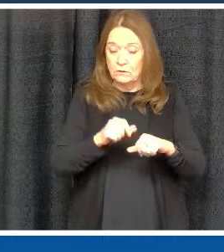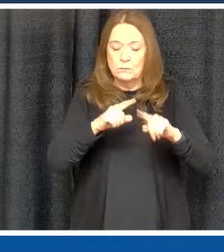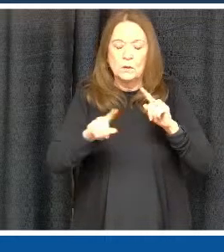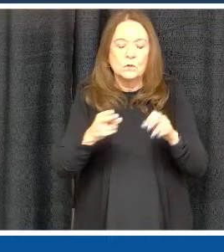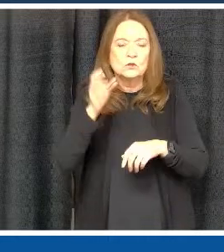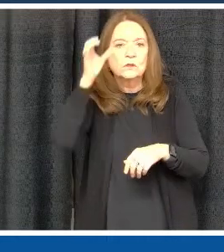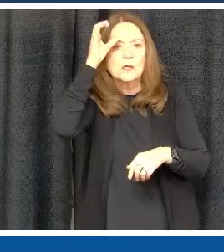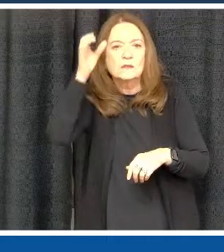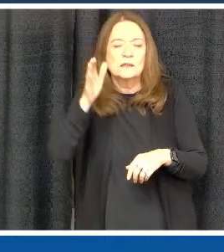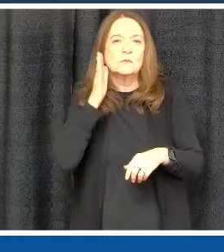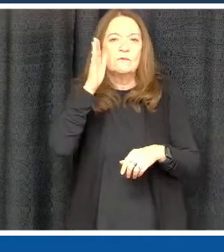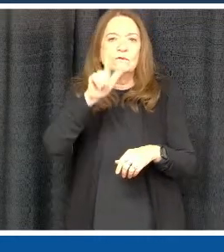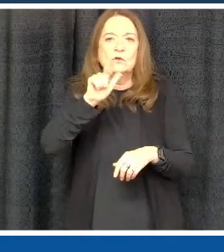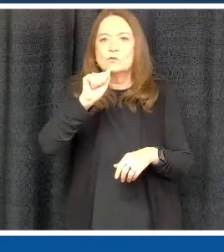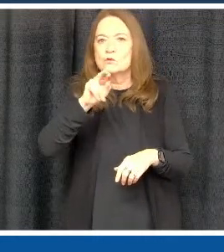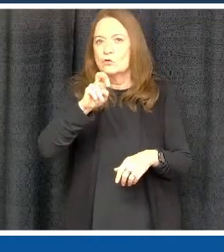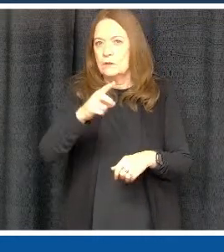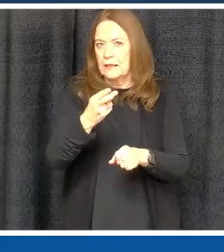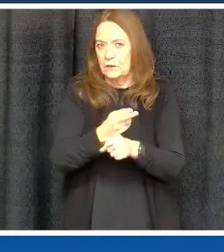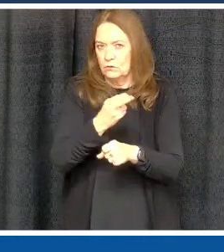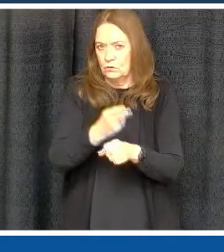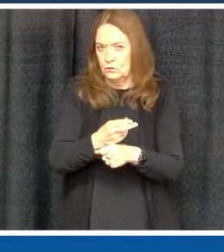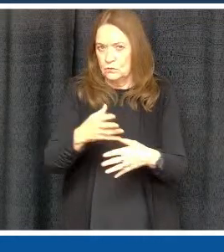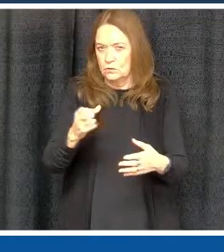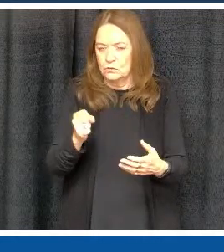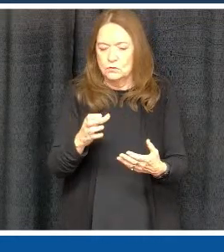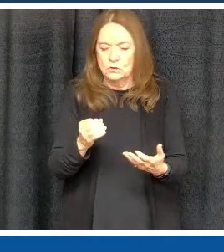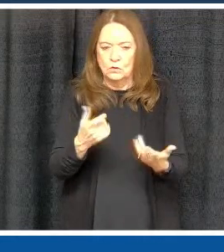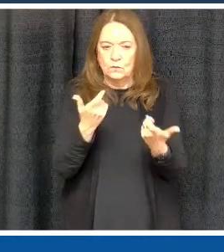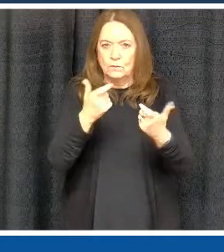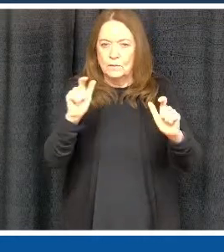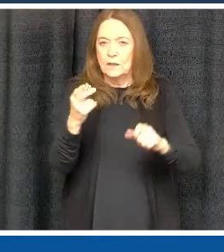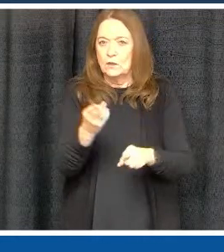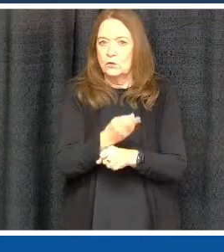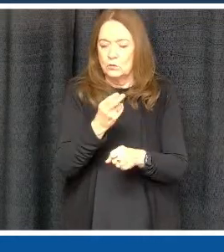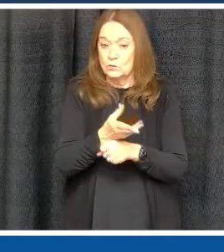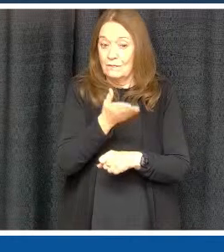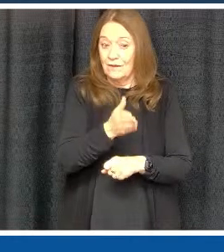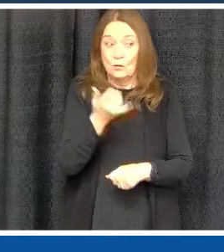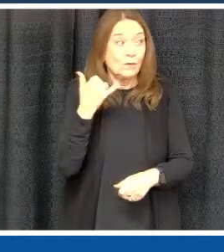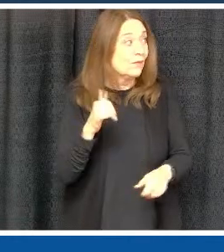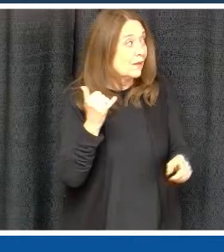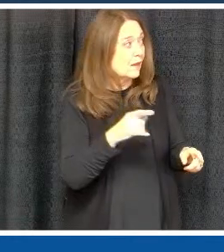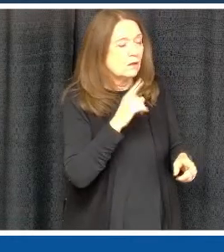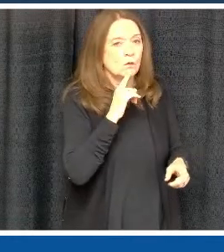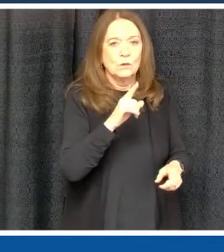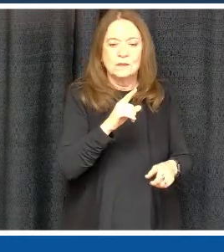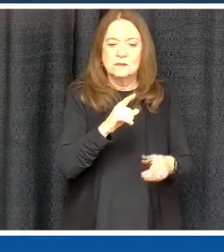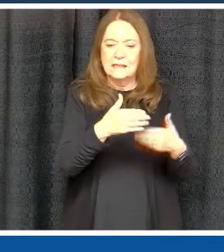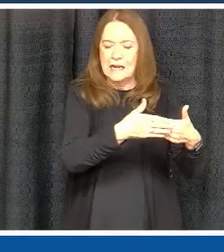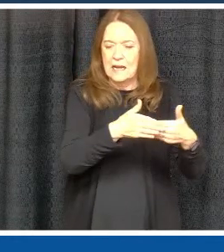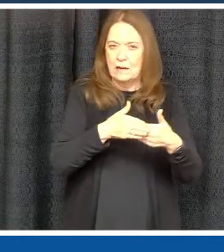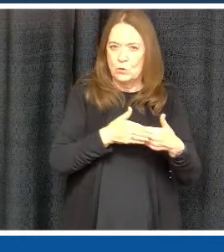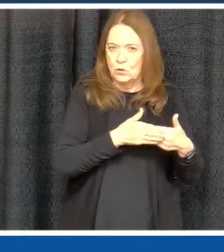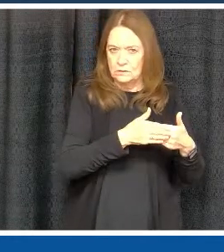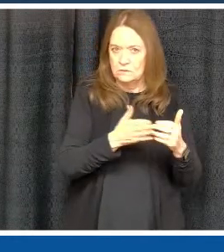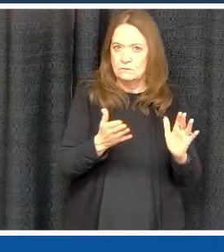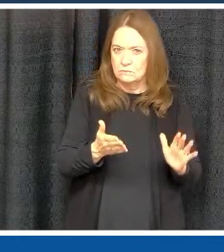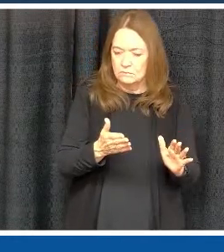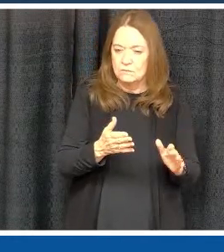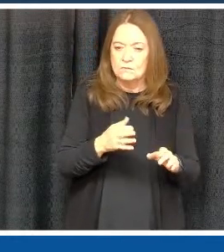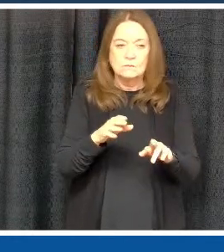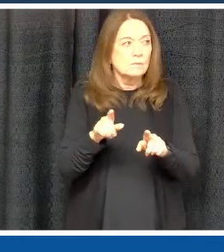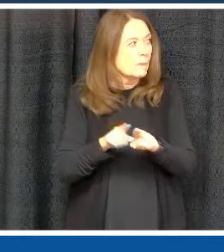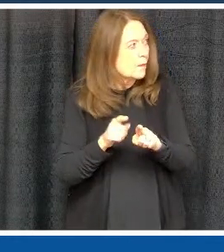of future land uses. So the big use there in the yellow is suburban neighborhood. We also have industry there